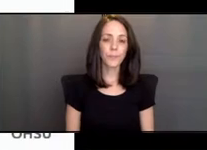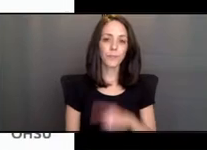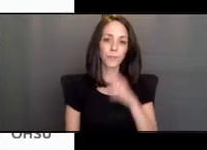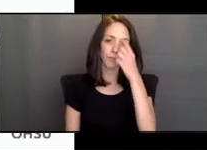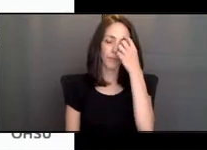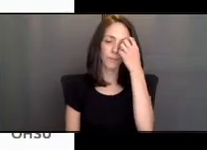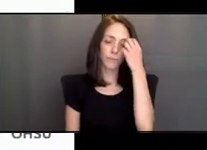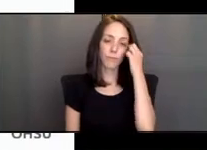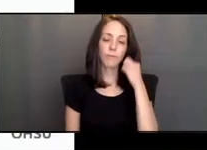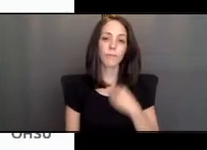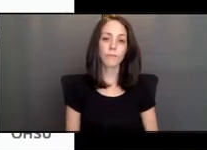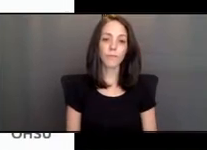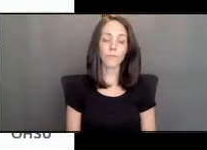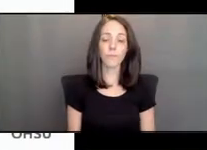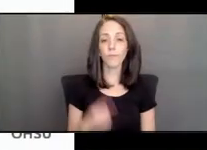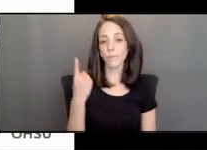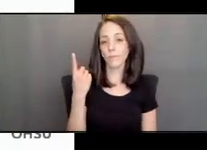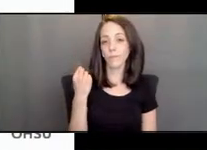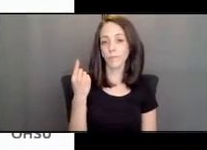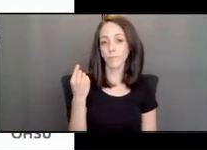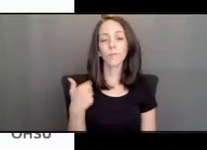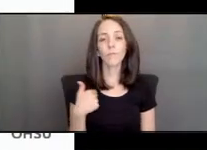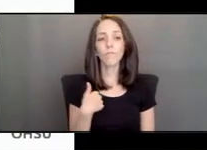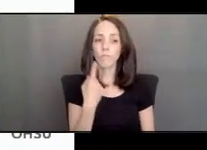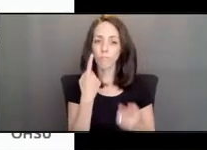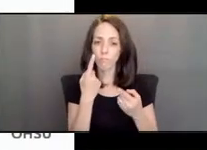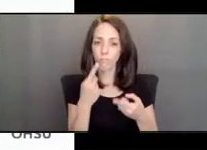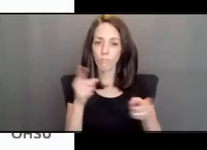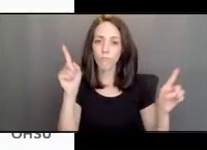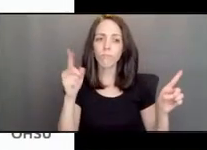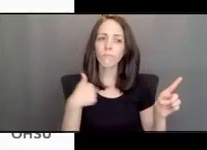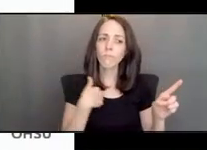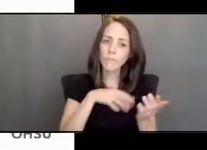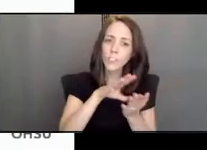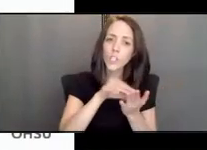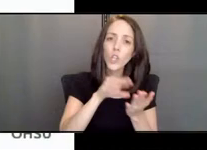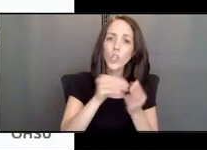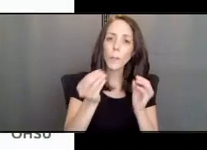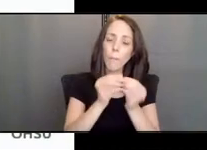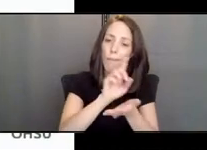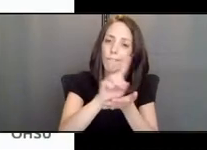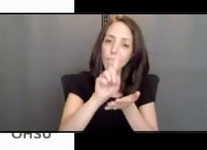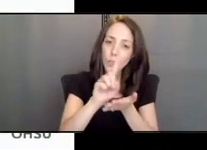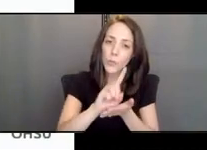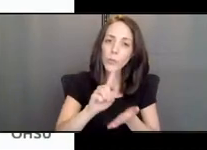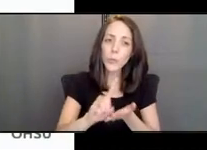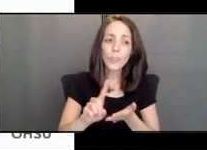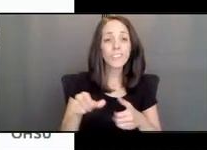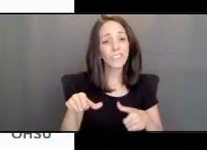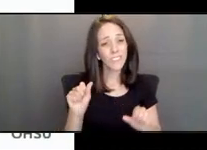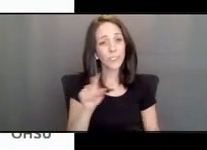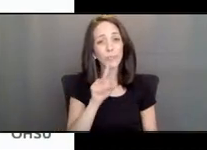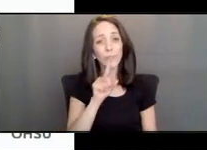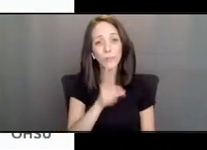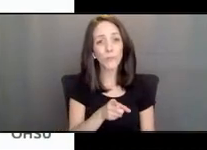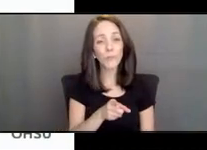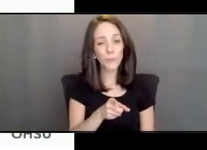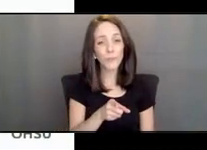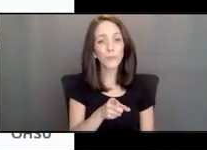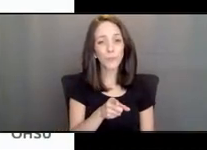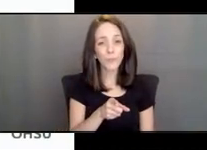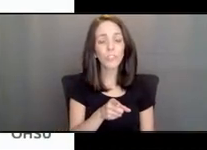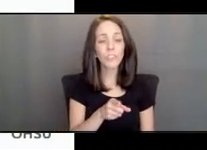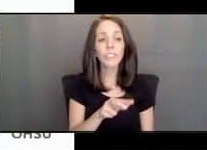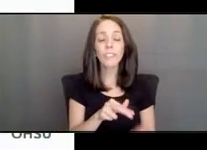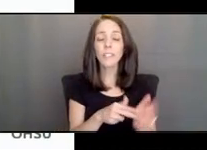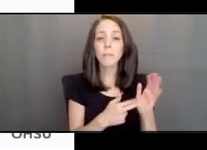A year ago, I told the board that we are learning more each week. That remains true. By tightening first to loosen